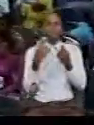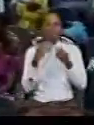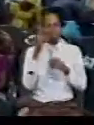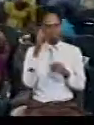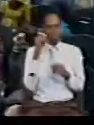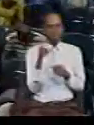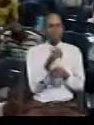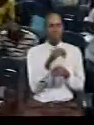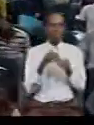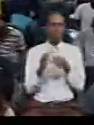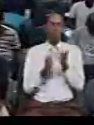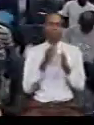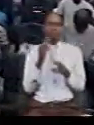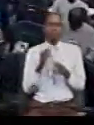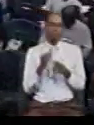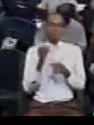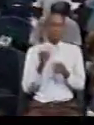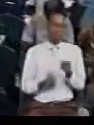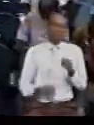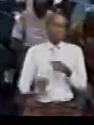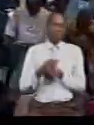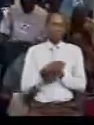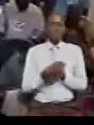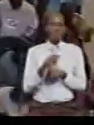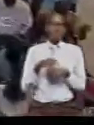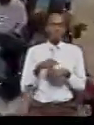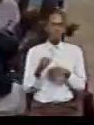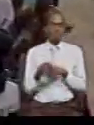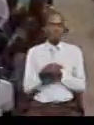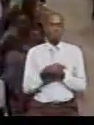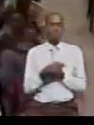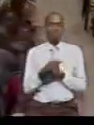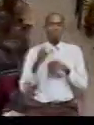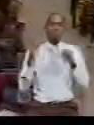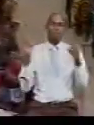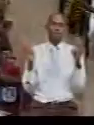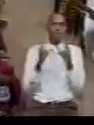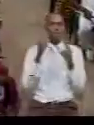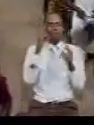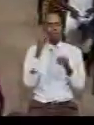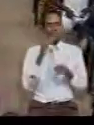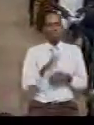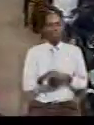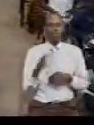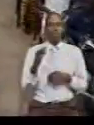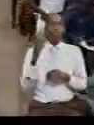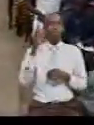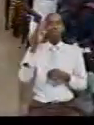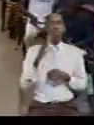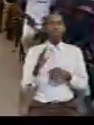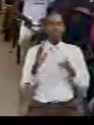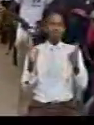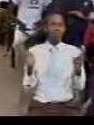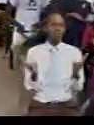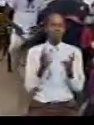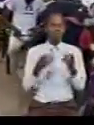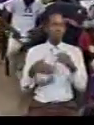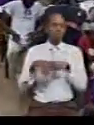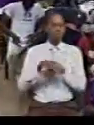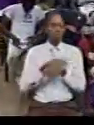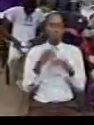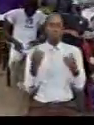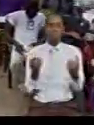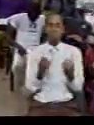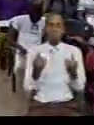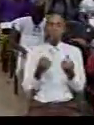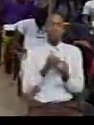Every moment of the day, victory for the child of God. Victory over sin. I